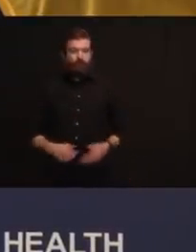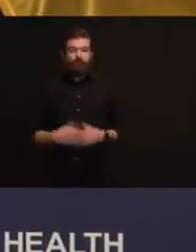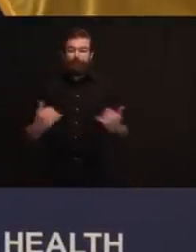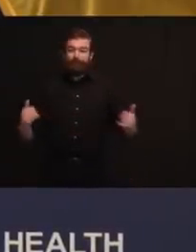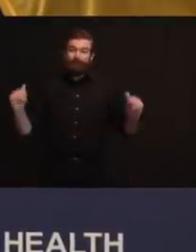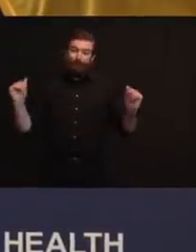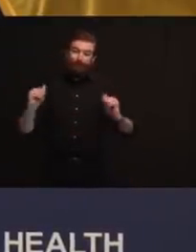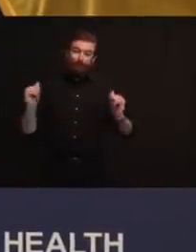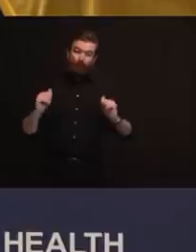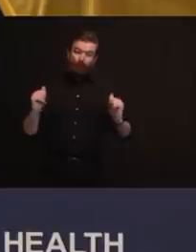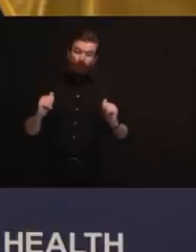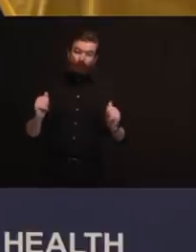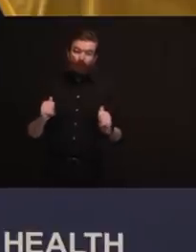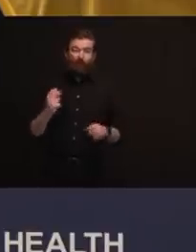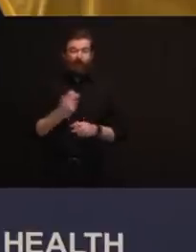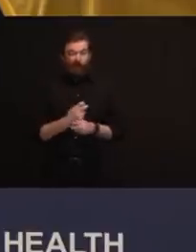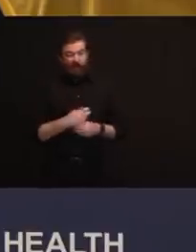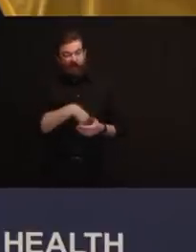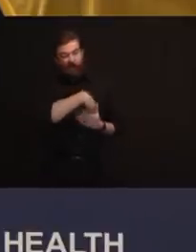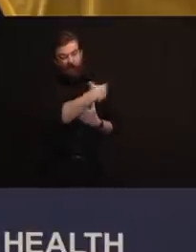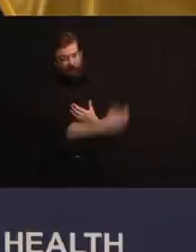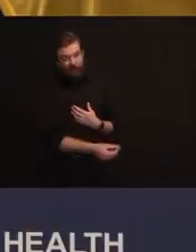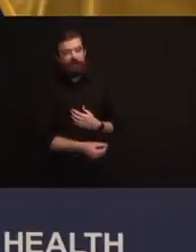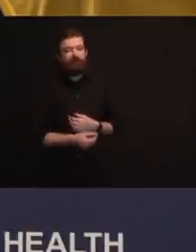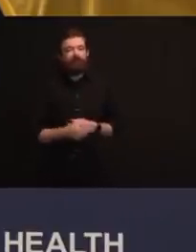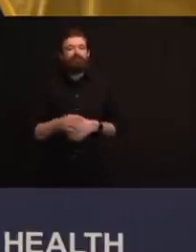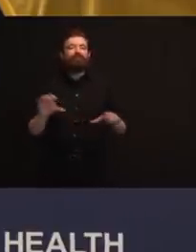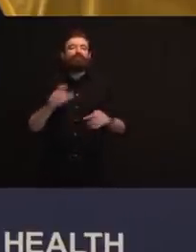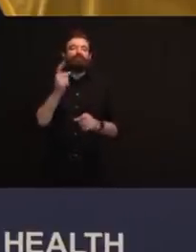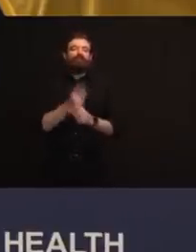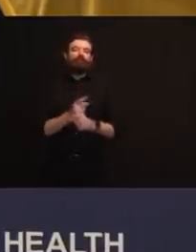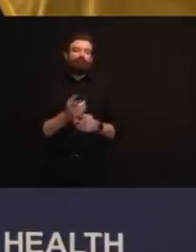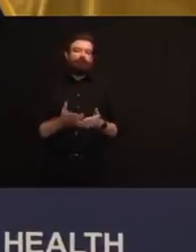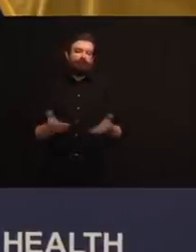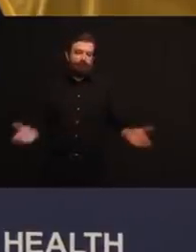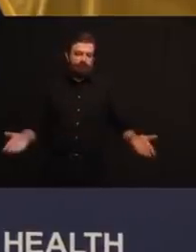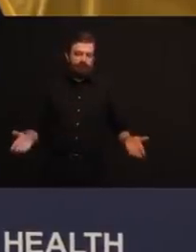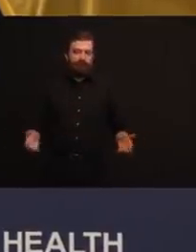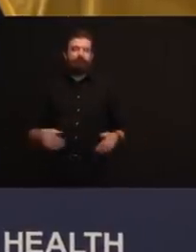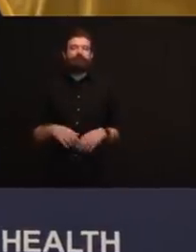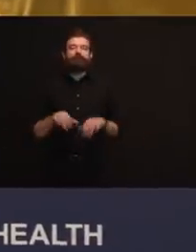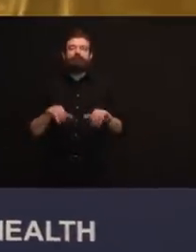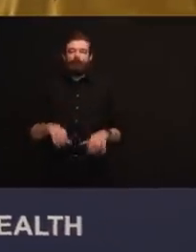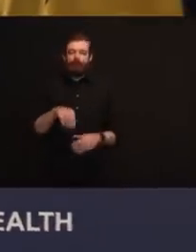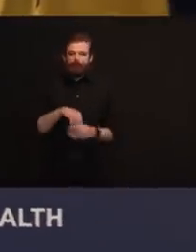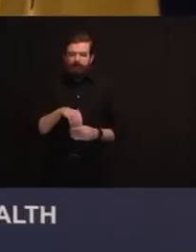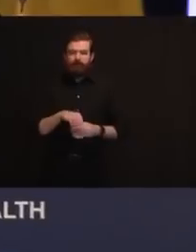be or as we were a few months ago. So do the right thing when you're inside. Keep up the great work. God bless.